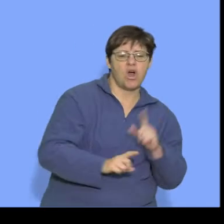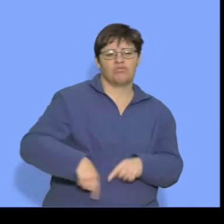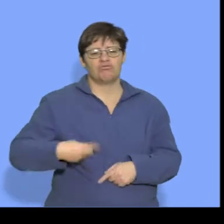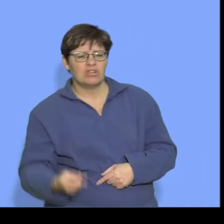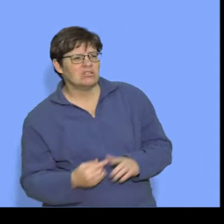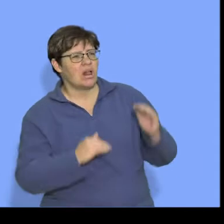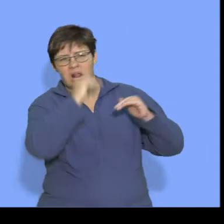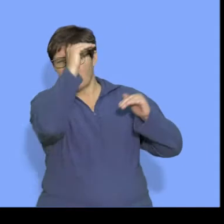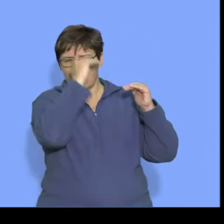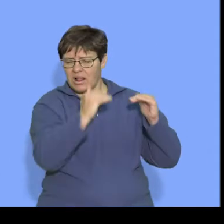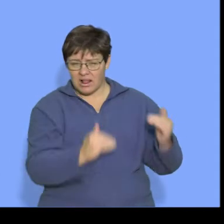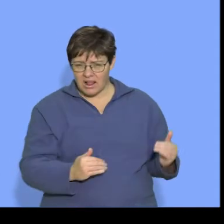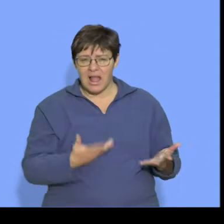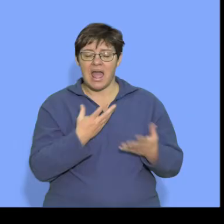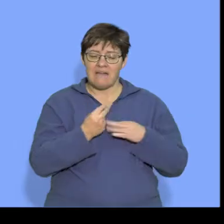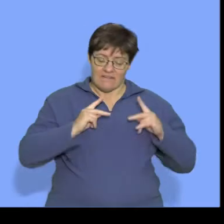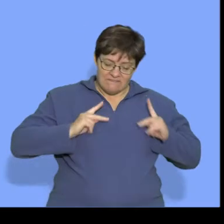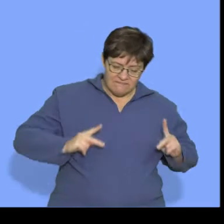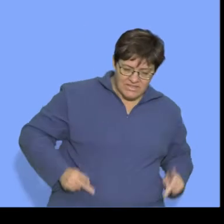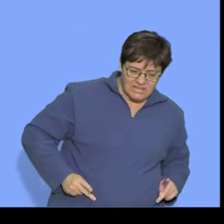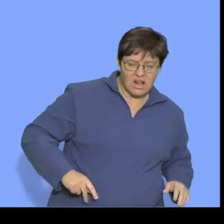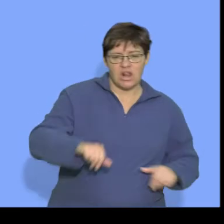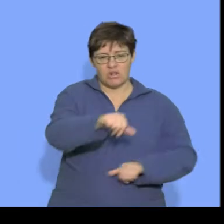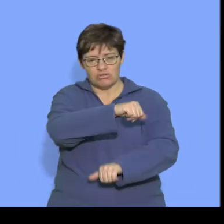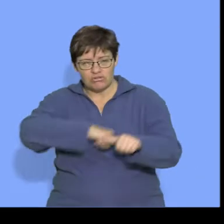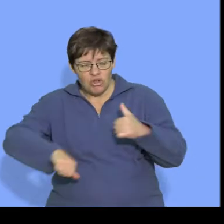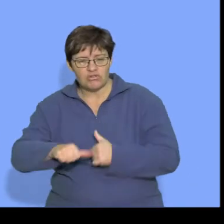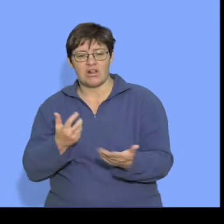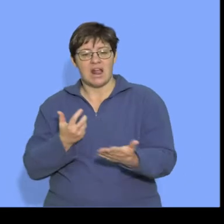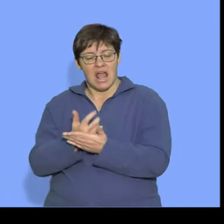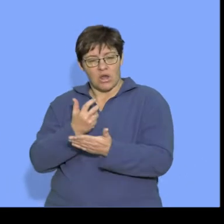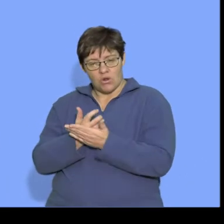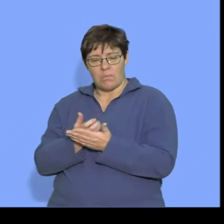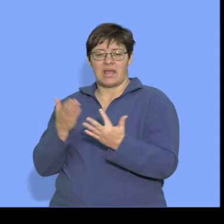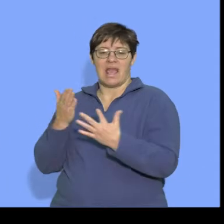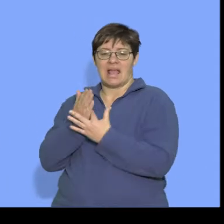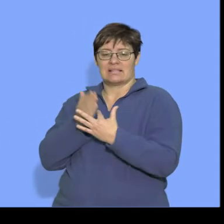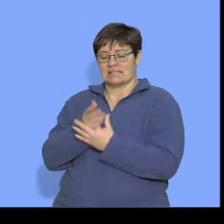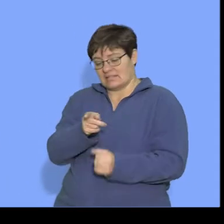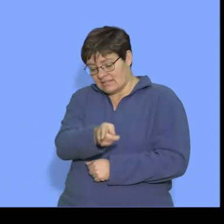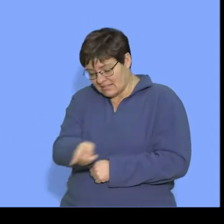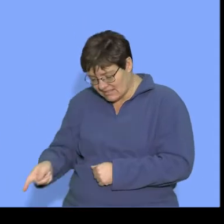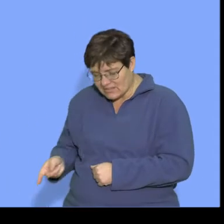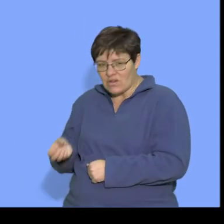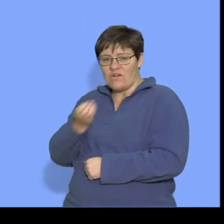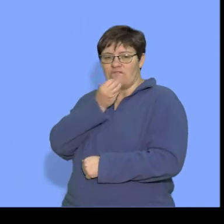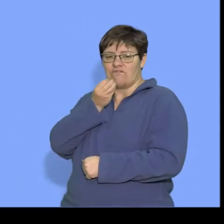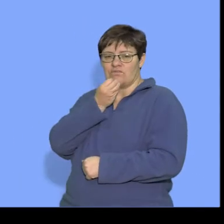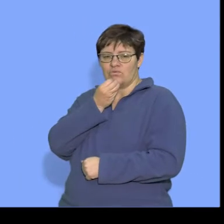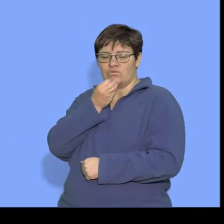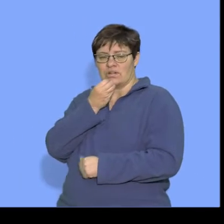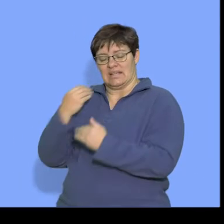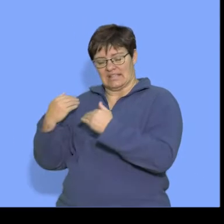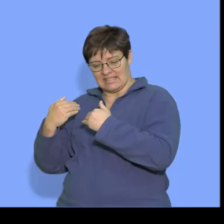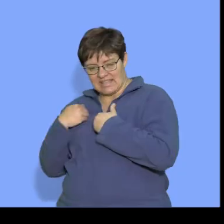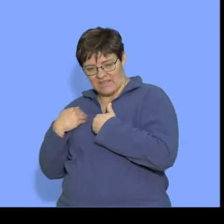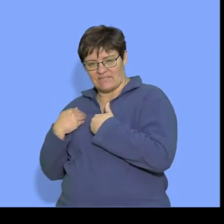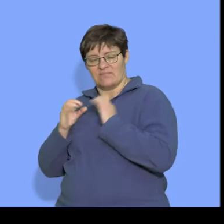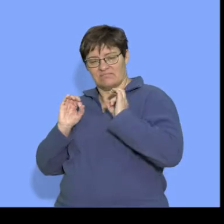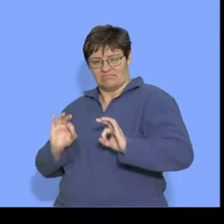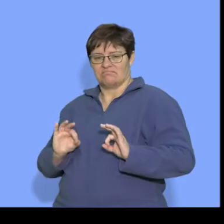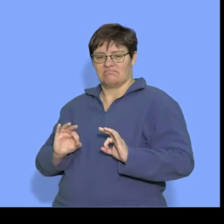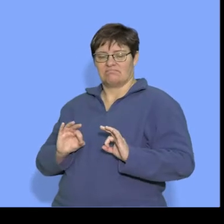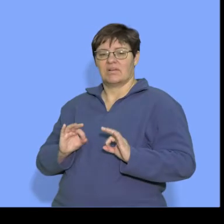physical, social, and economic access to sufficient, safe, and nutritious food that meets